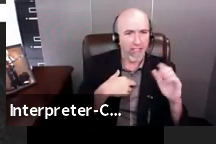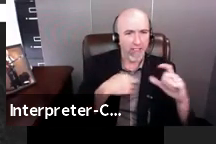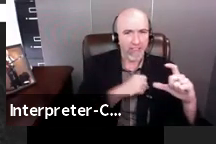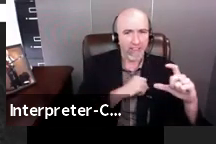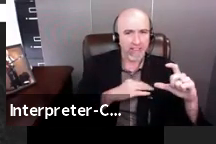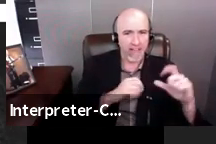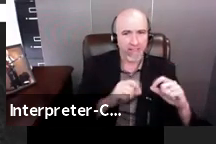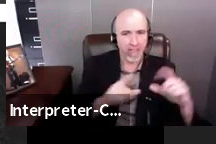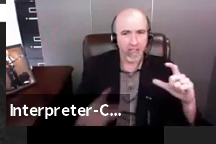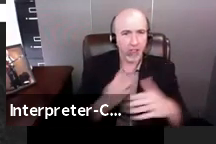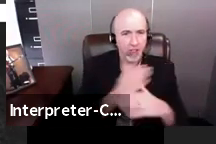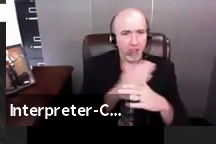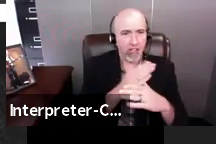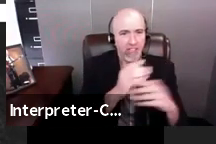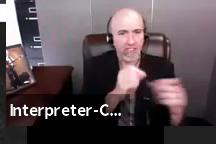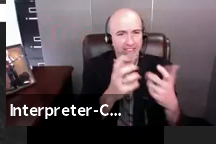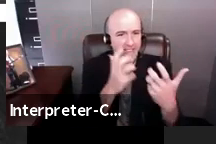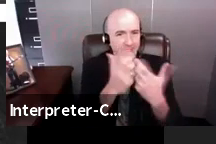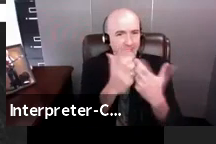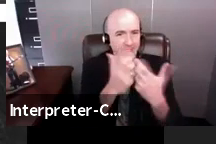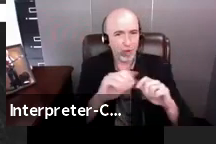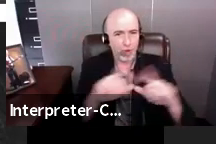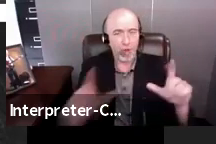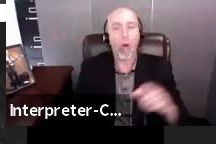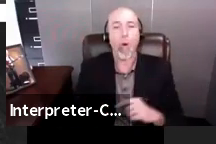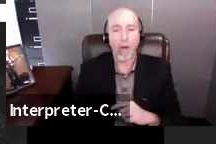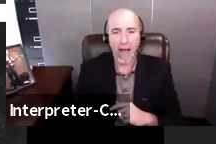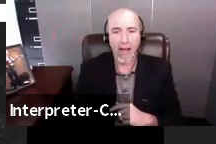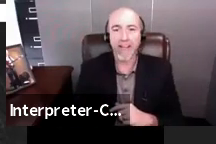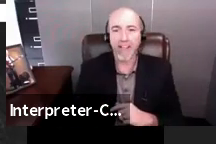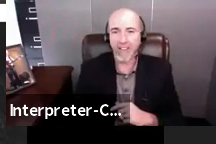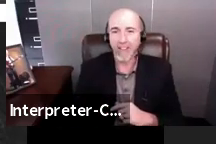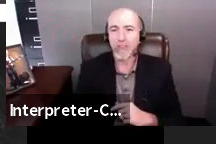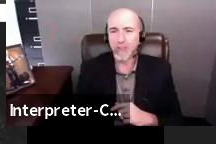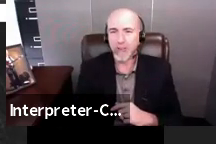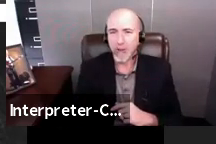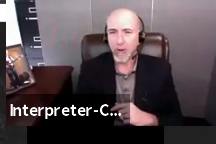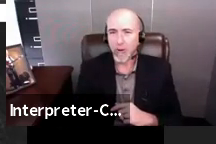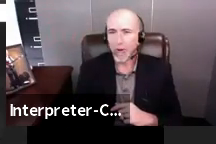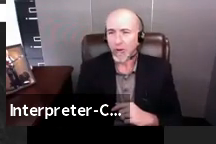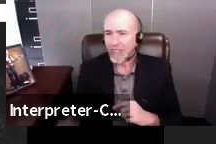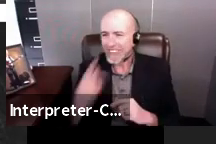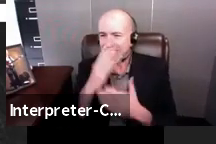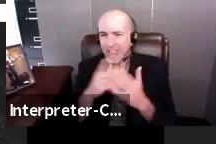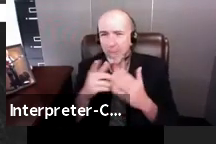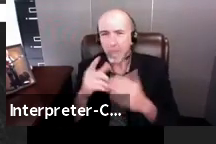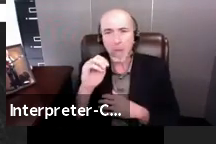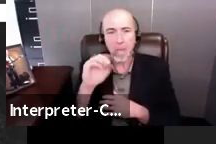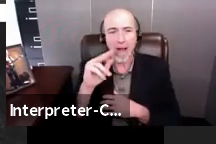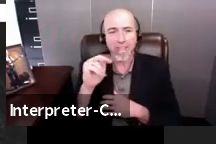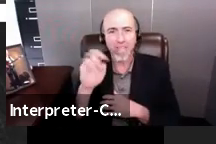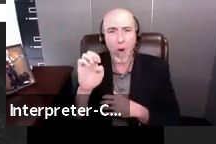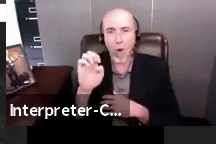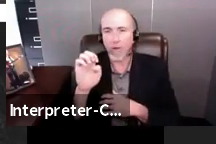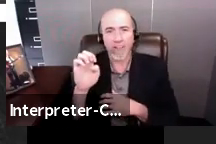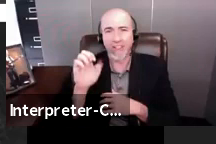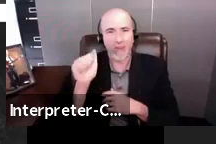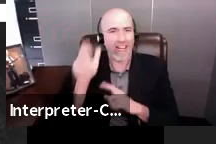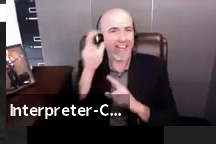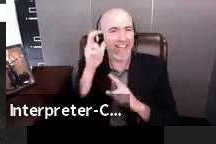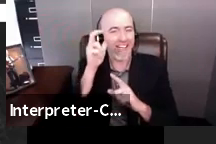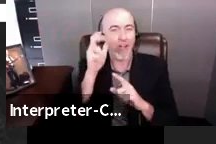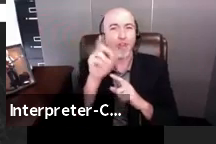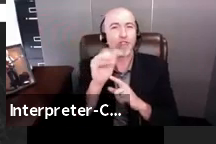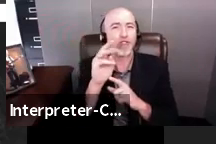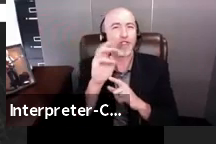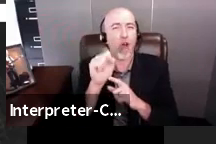shared content is fit to your screen. Okay, somebody needs to mute their microphone. The original size. Click original size in the alert. You